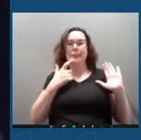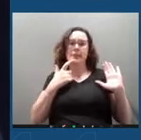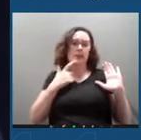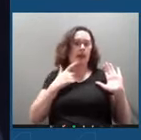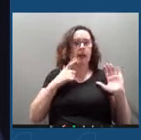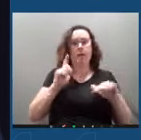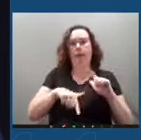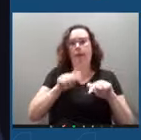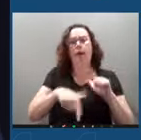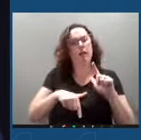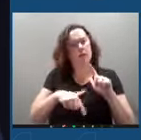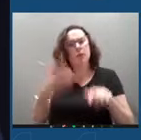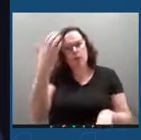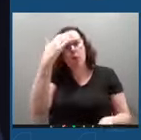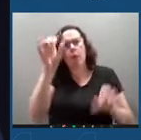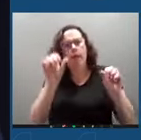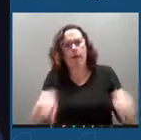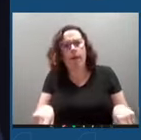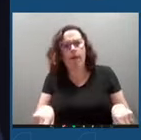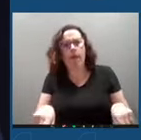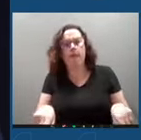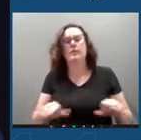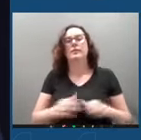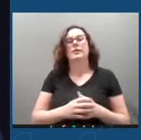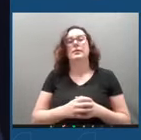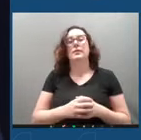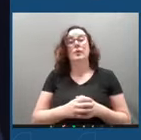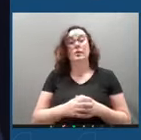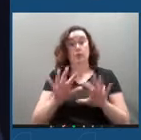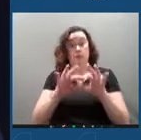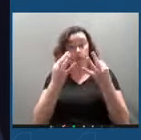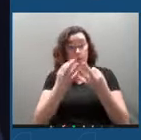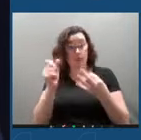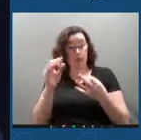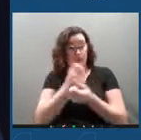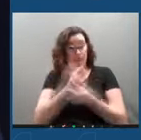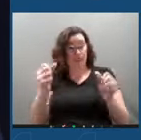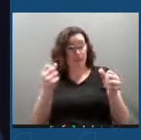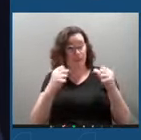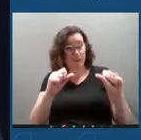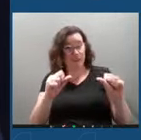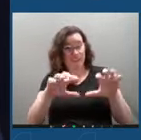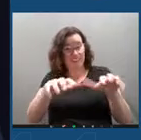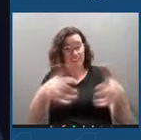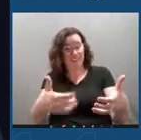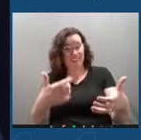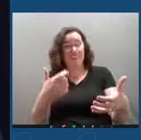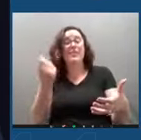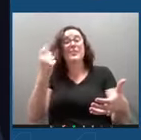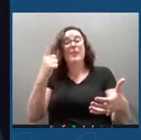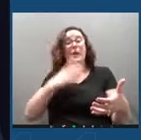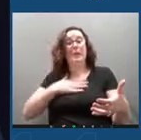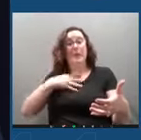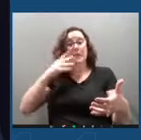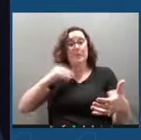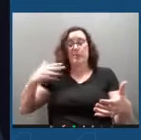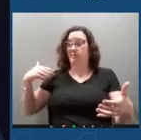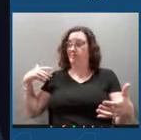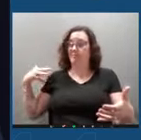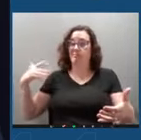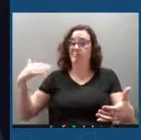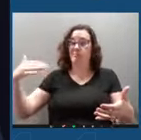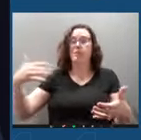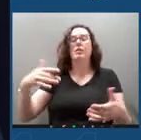happen. And to the families of Safe Streets, I knocked on a lot of doors in my time as a